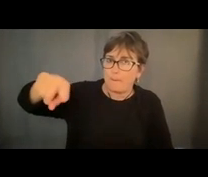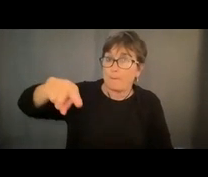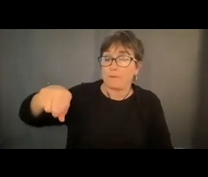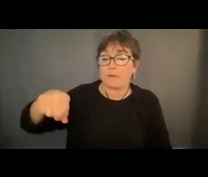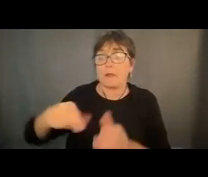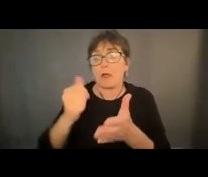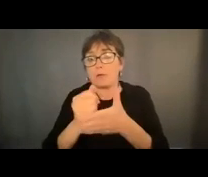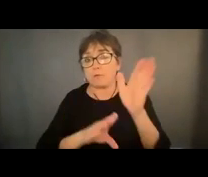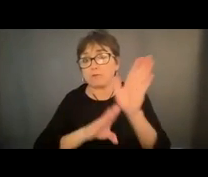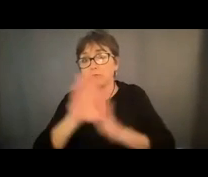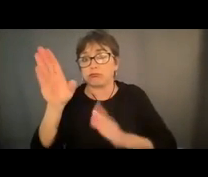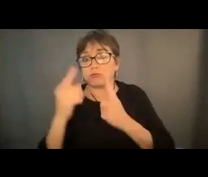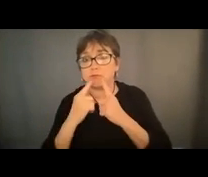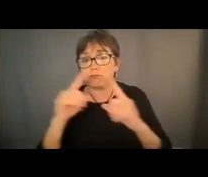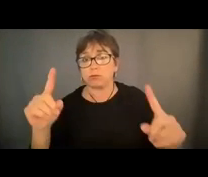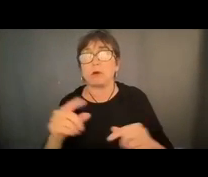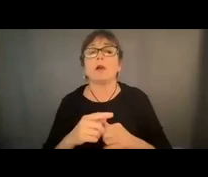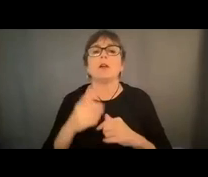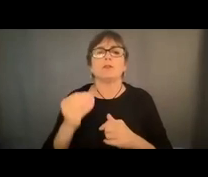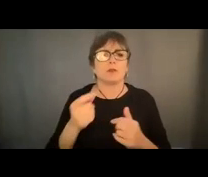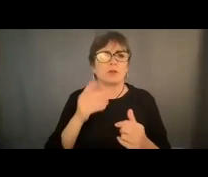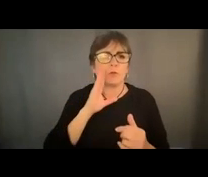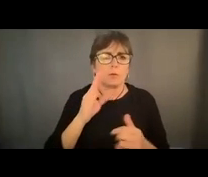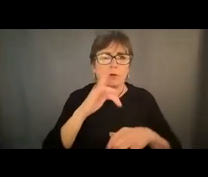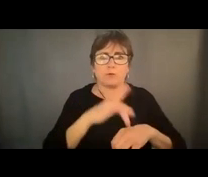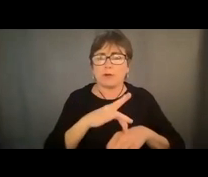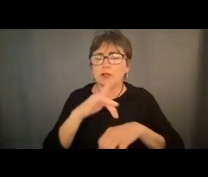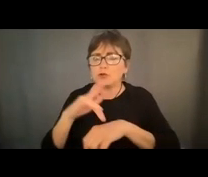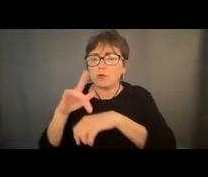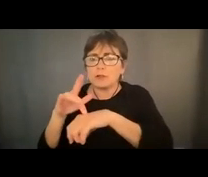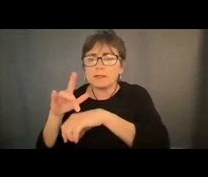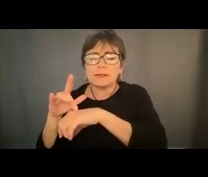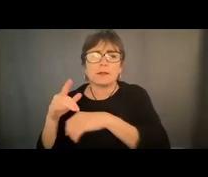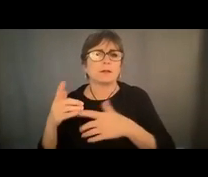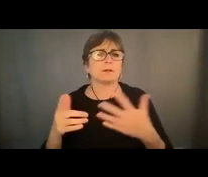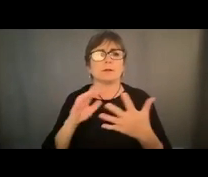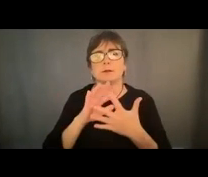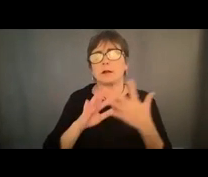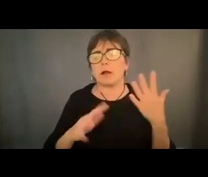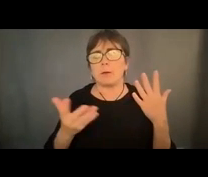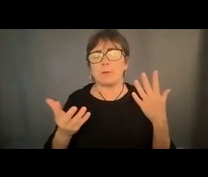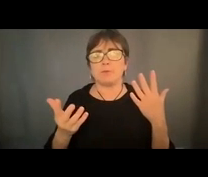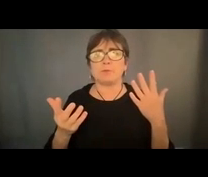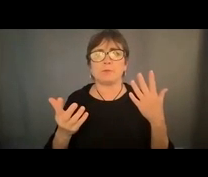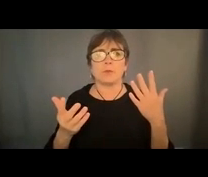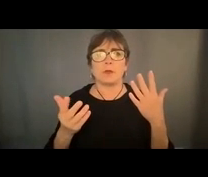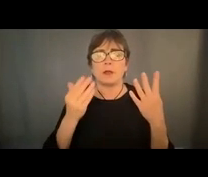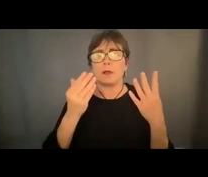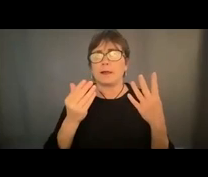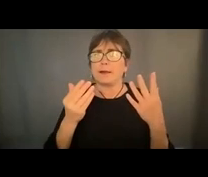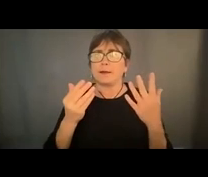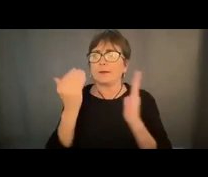our future work. So you'll find resources on here. You'll find information about the council as